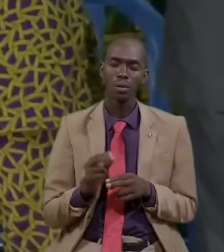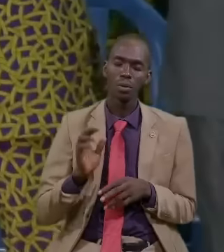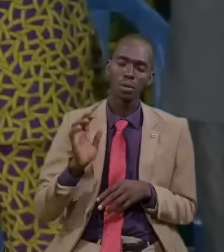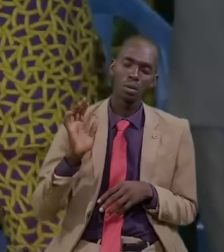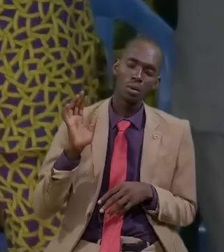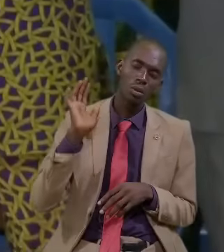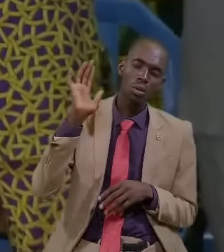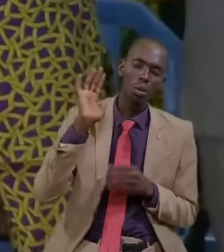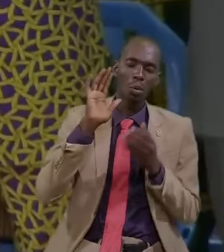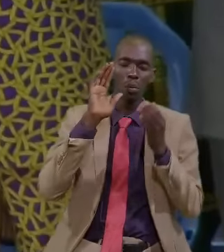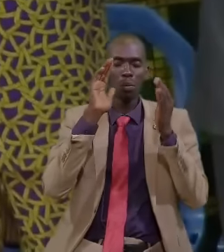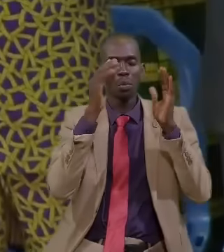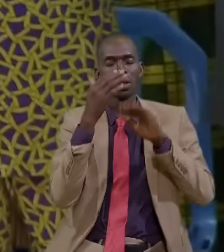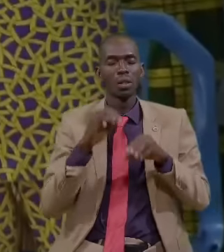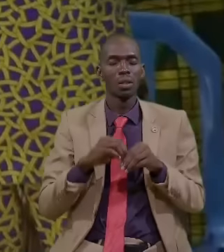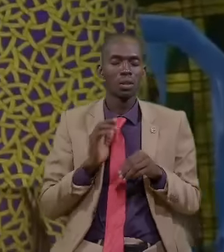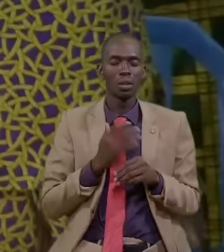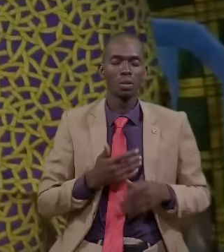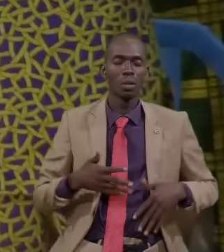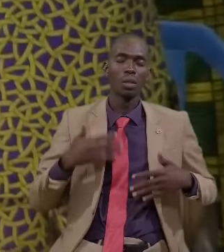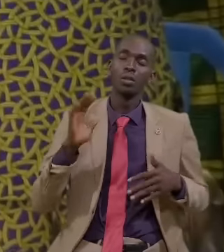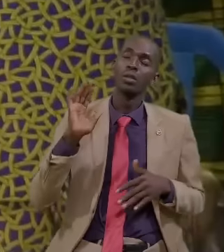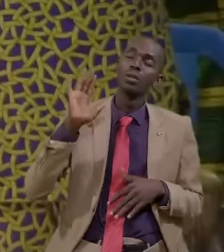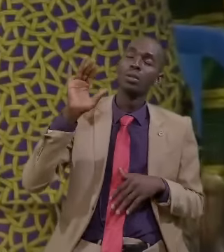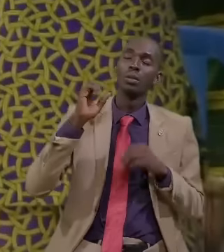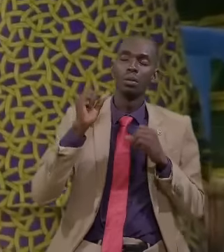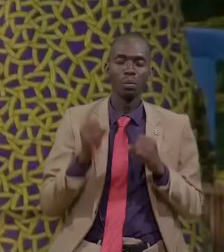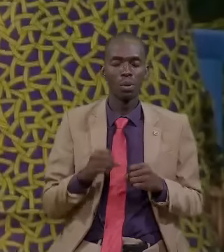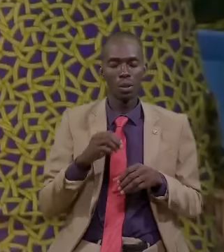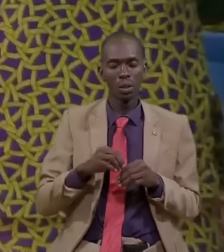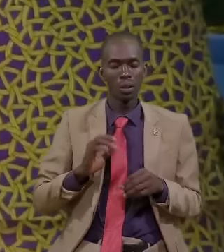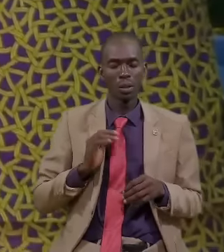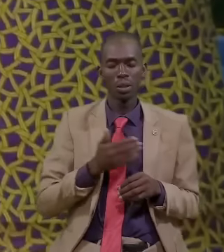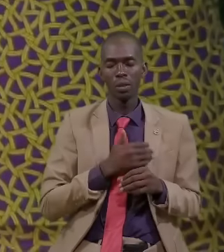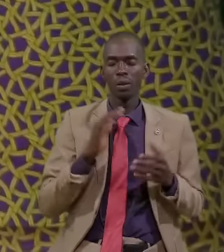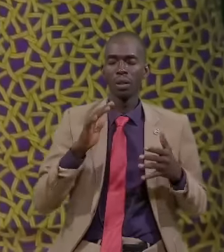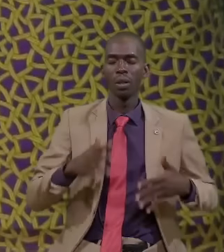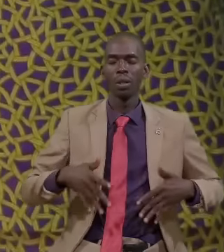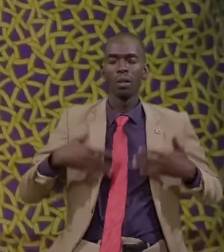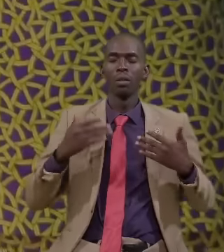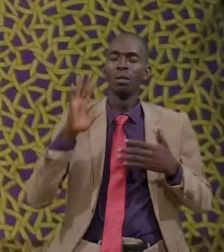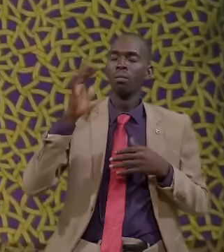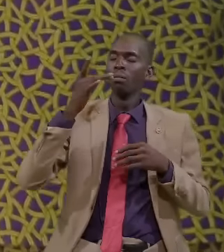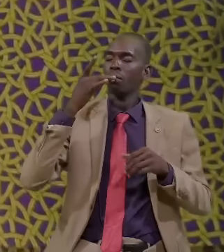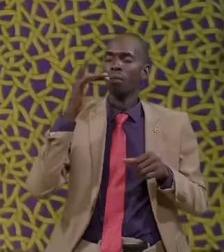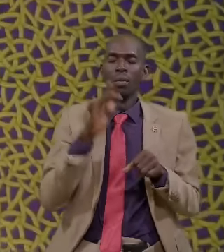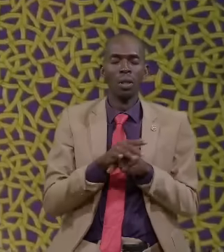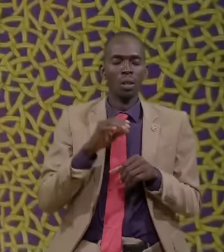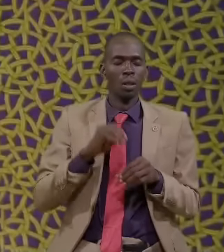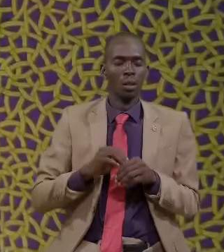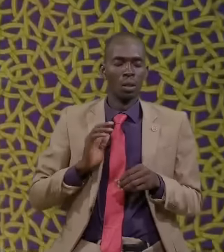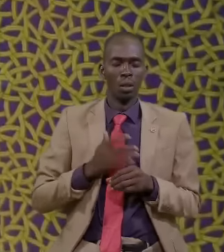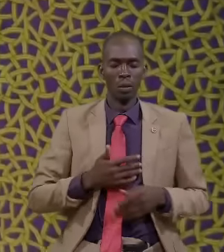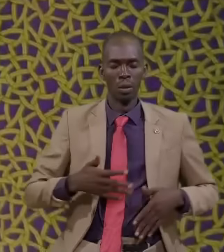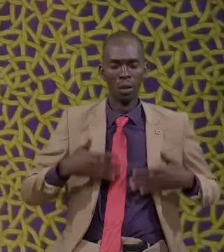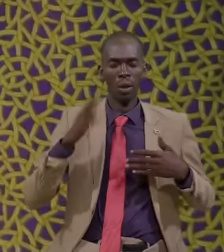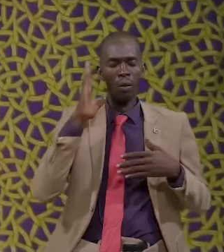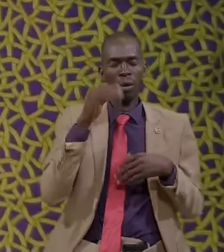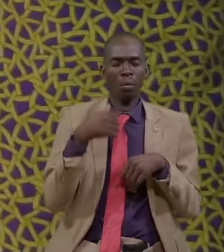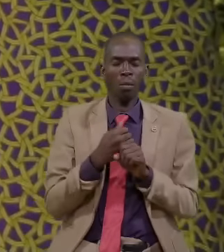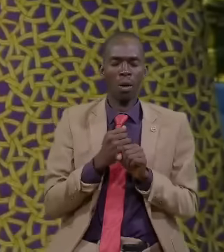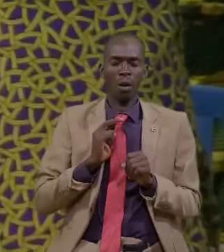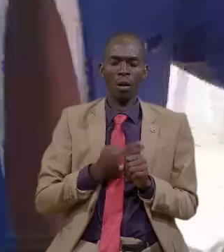our lives, your power in our lives, your prominence in every life will make us a new